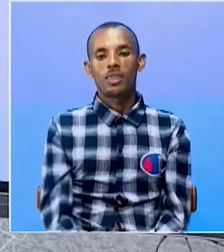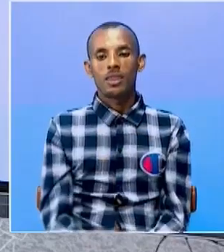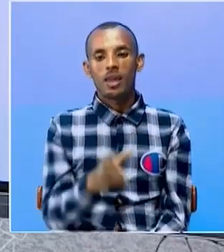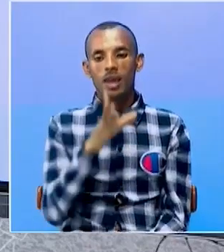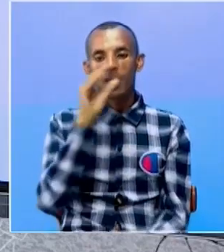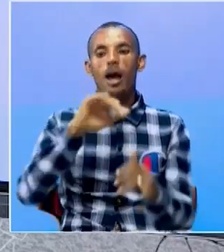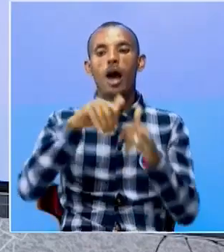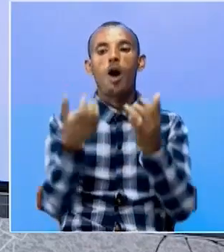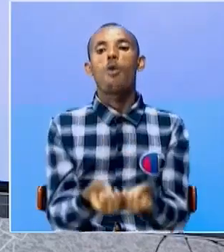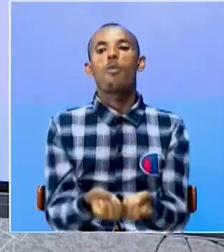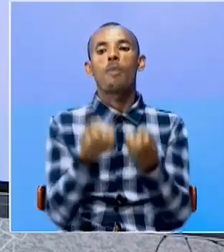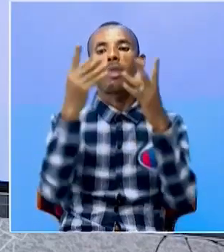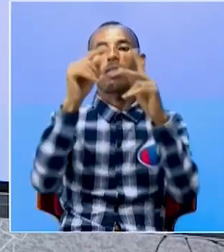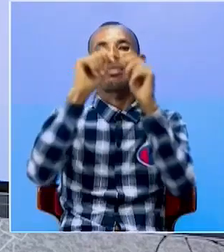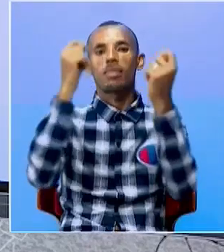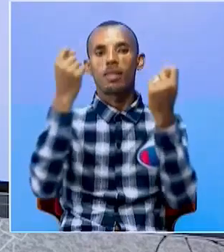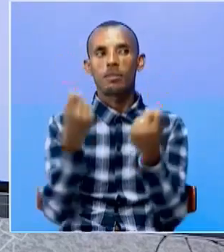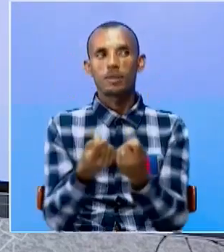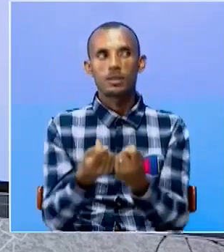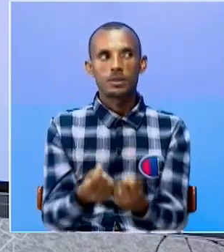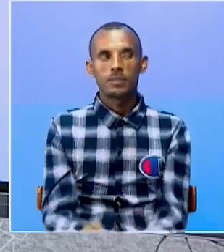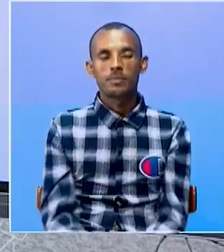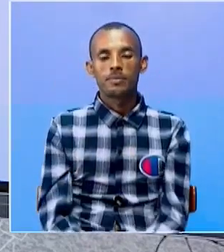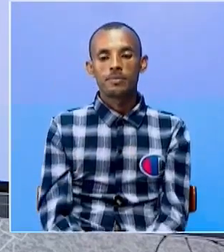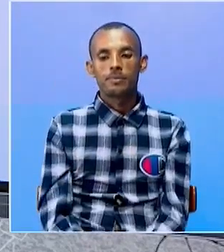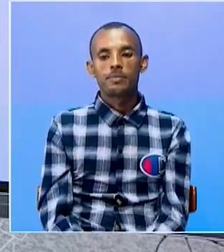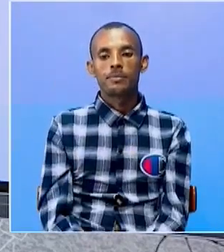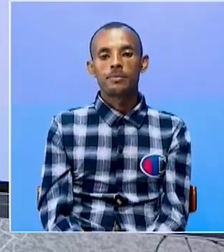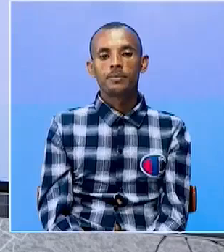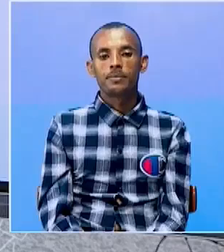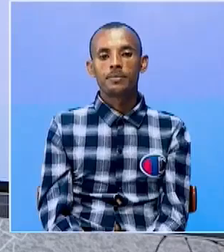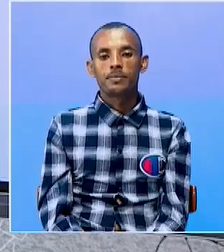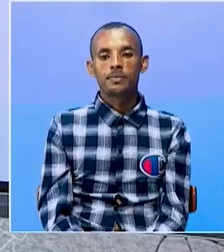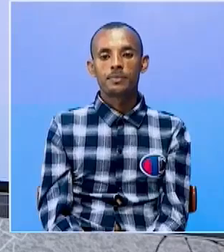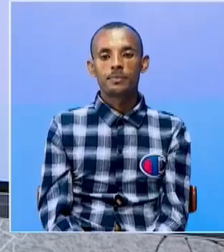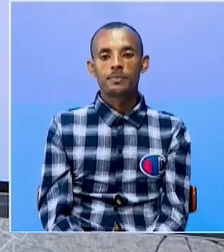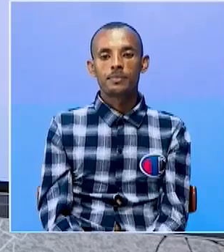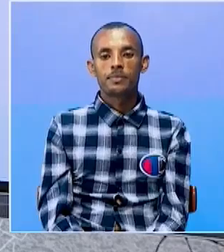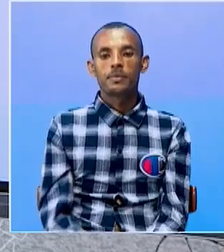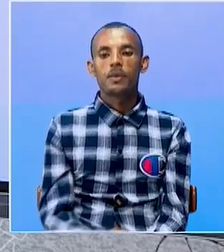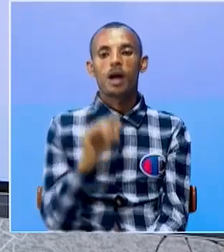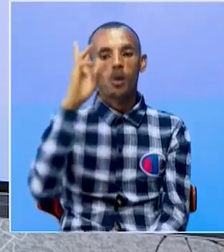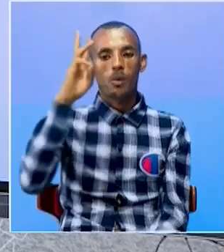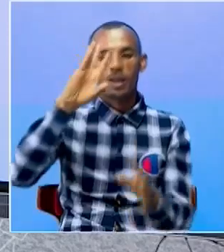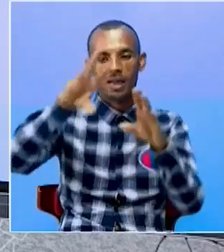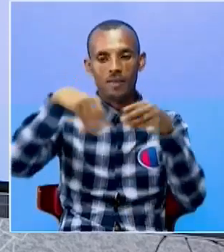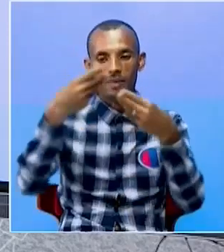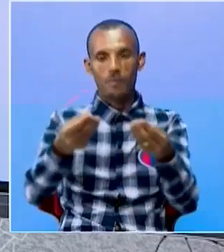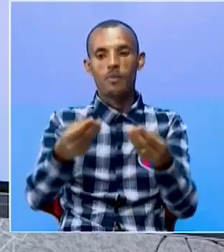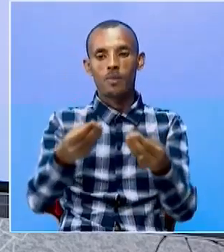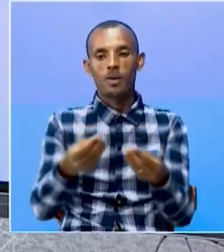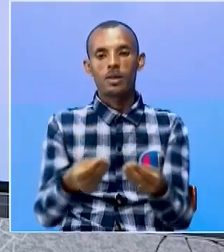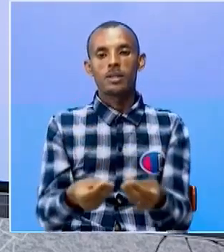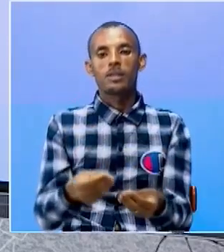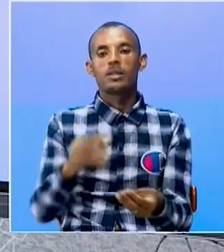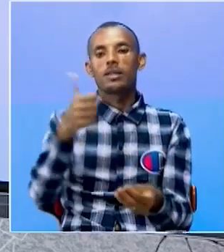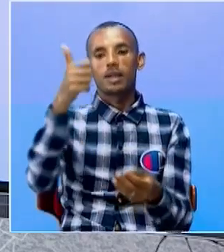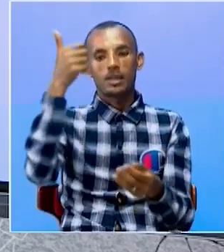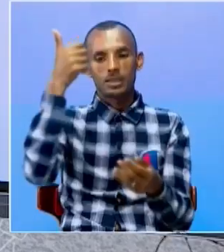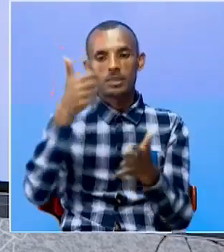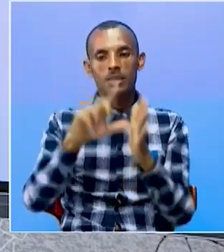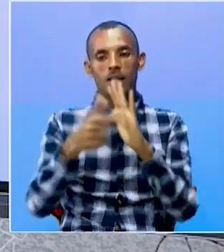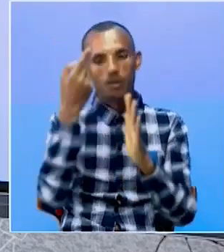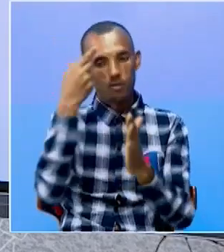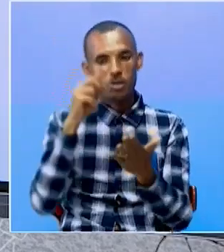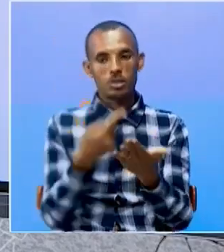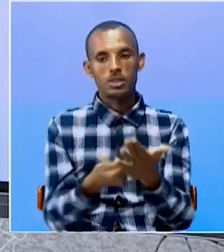how many terms does this expression contains? I'll give you 10 seconds for this.